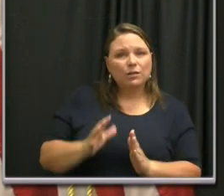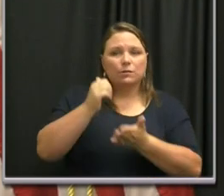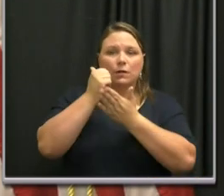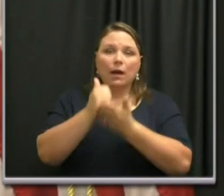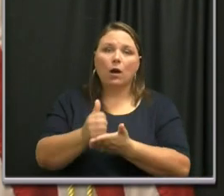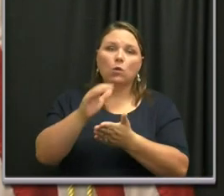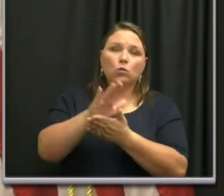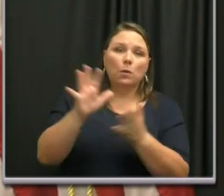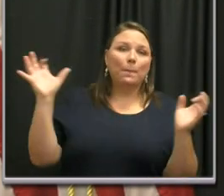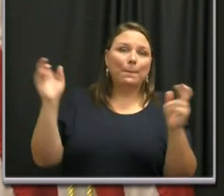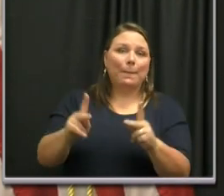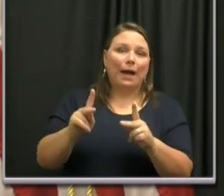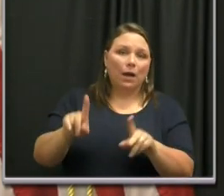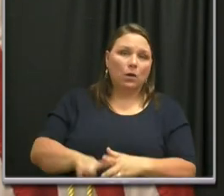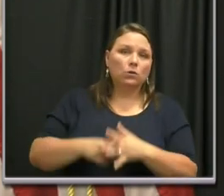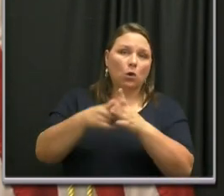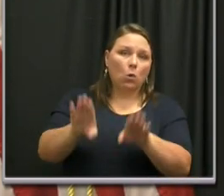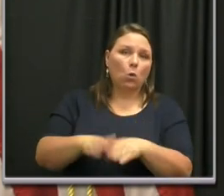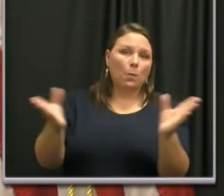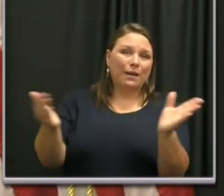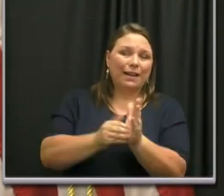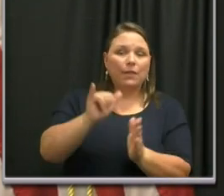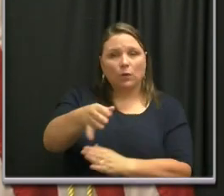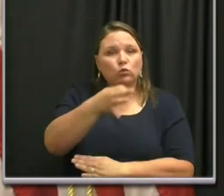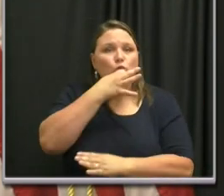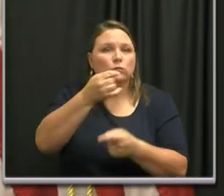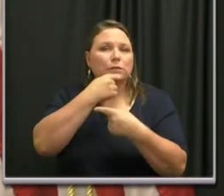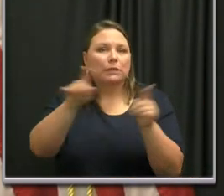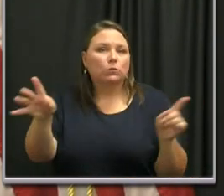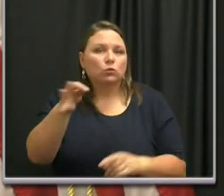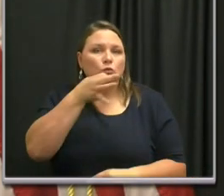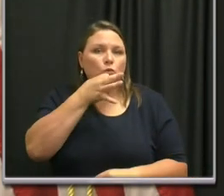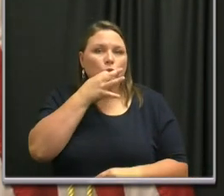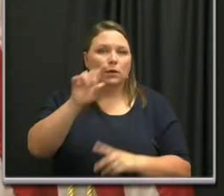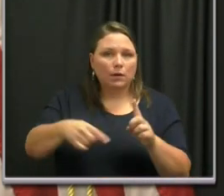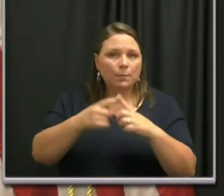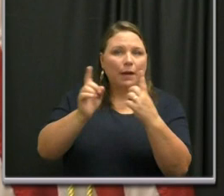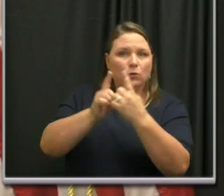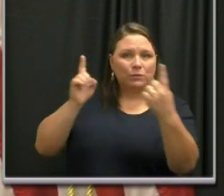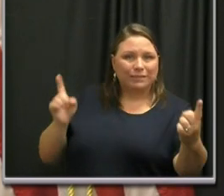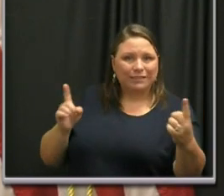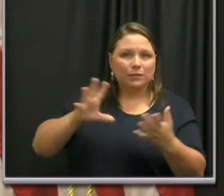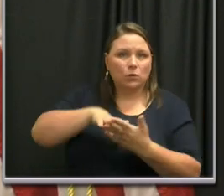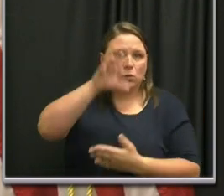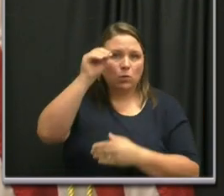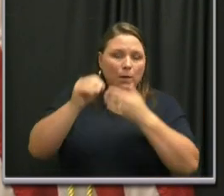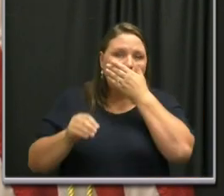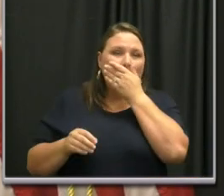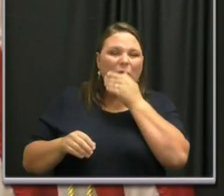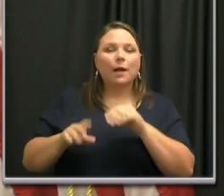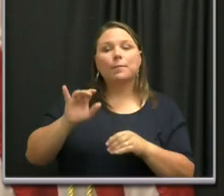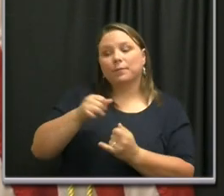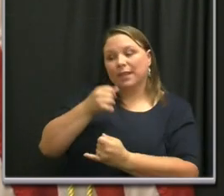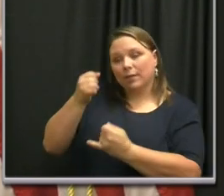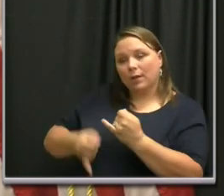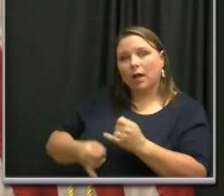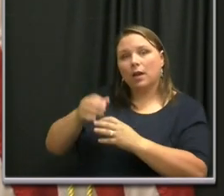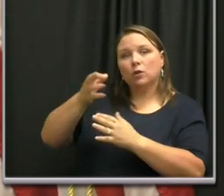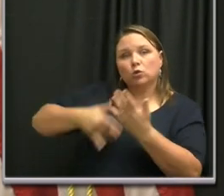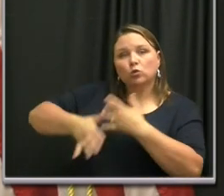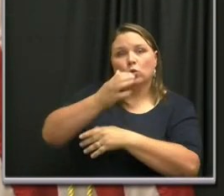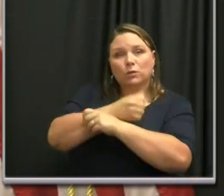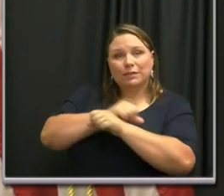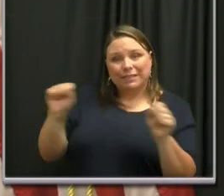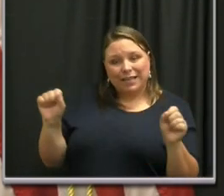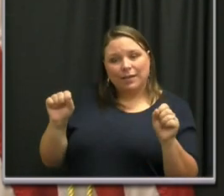schools back. Frankly, that's right around the corner in terms of the distance challenge. And then finally, the social safety net has